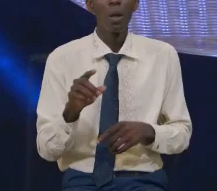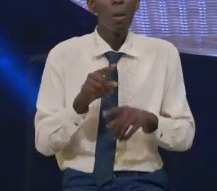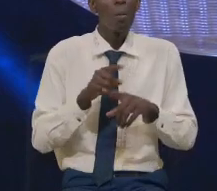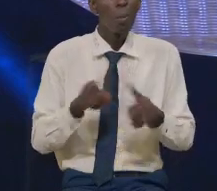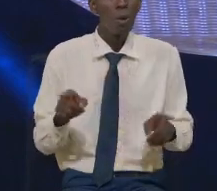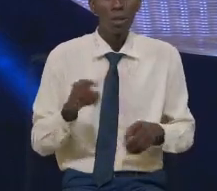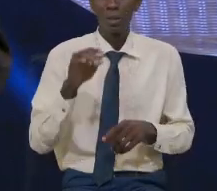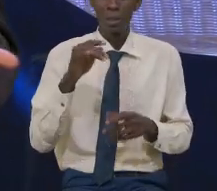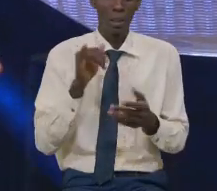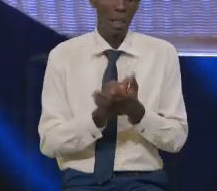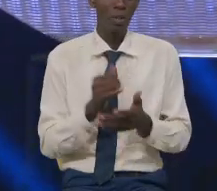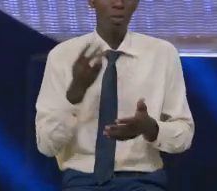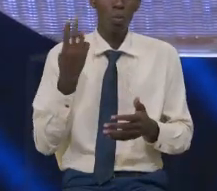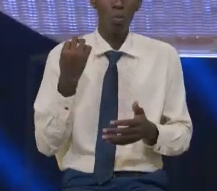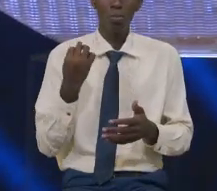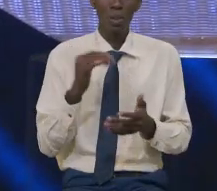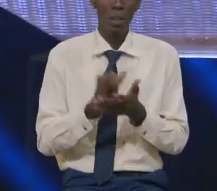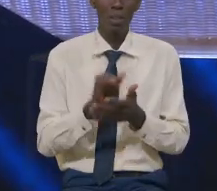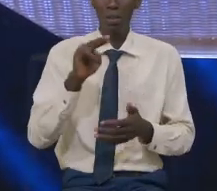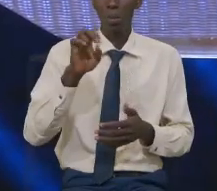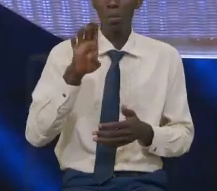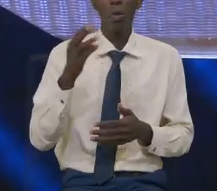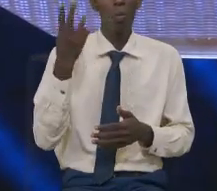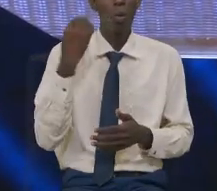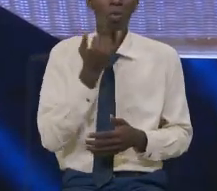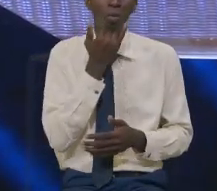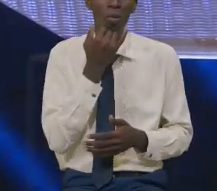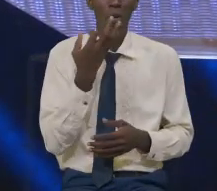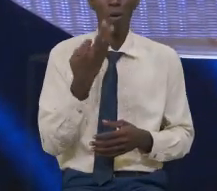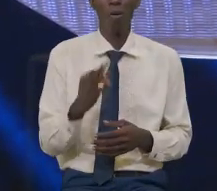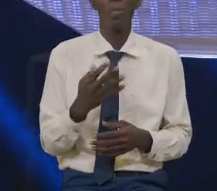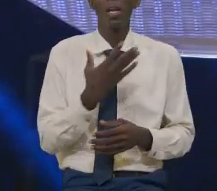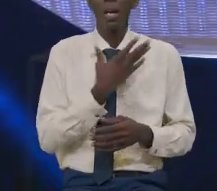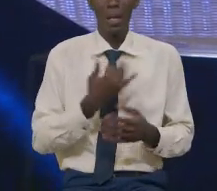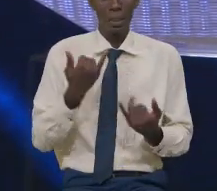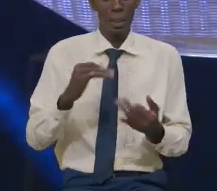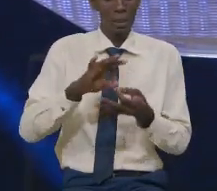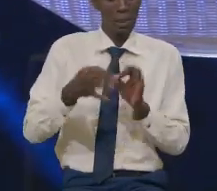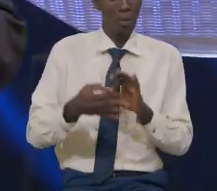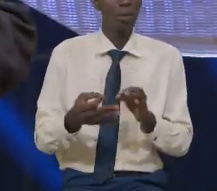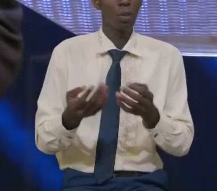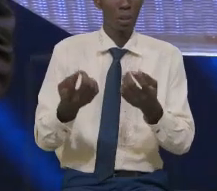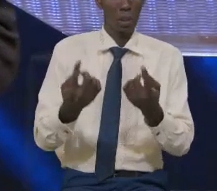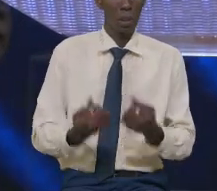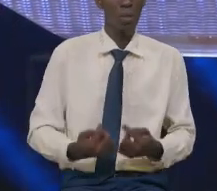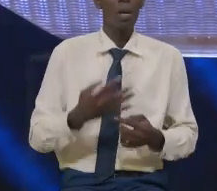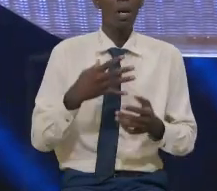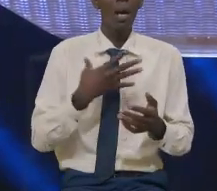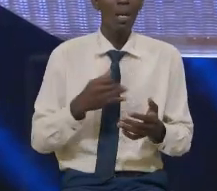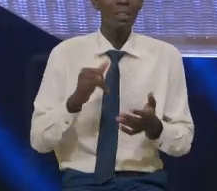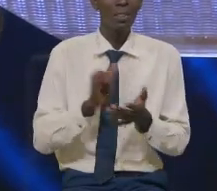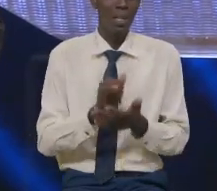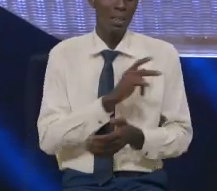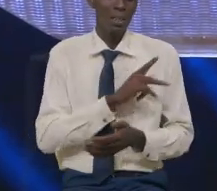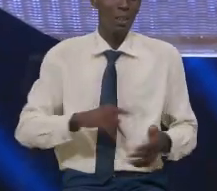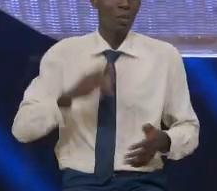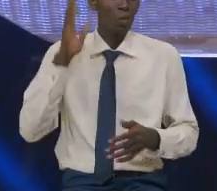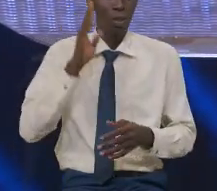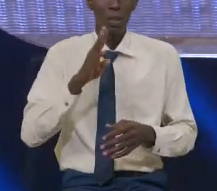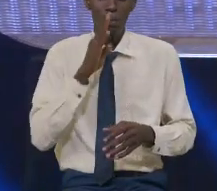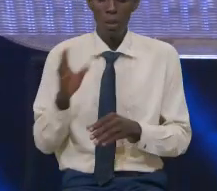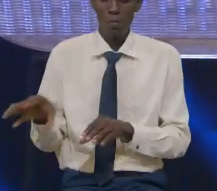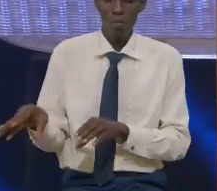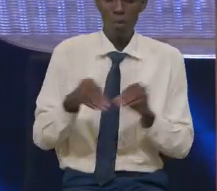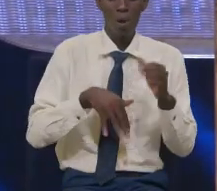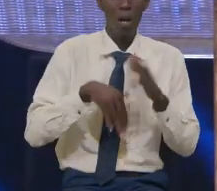guilty of. And now the interpretation came. He was going to be driven out from among men. Let me